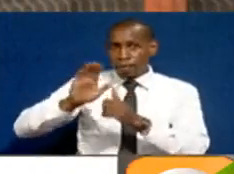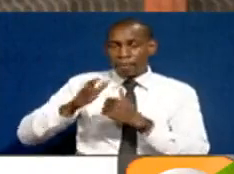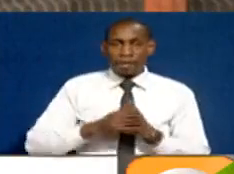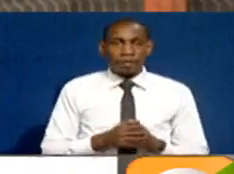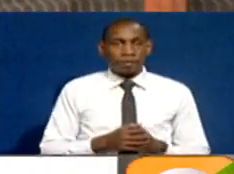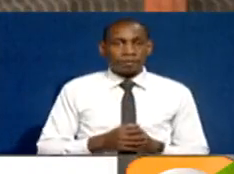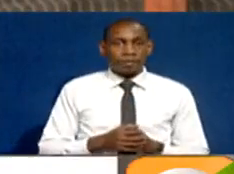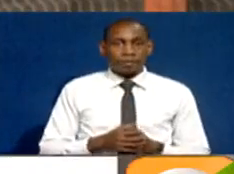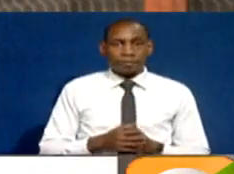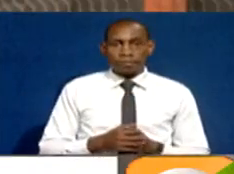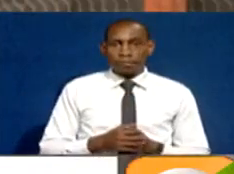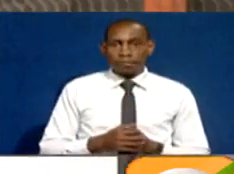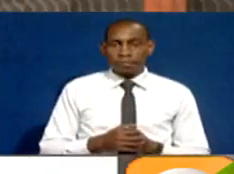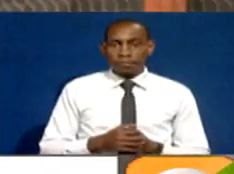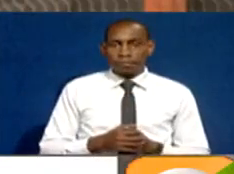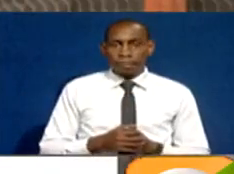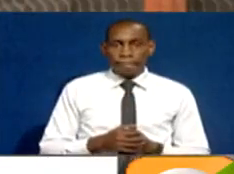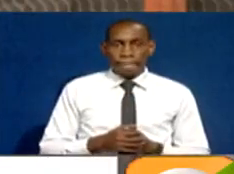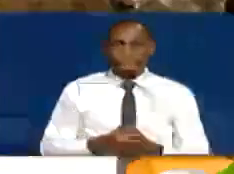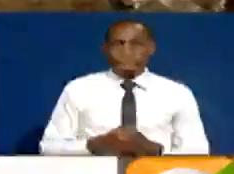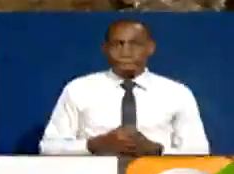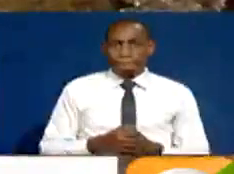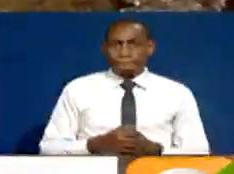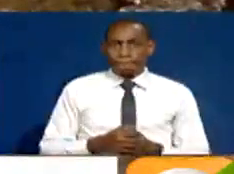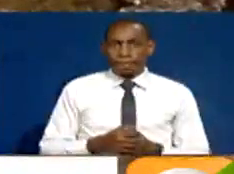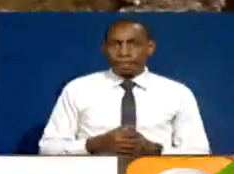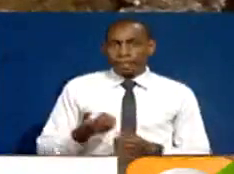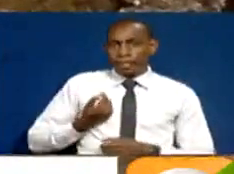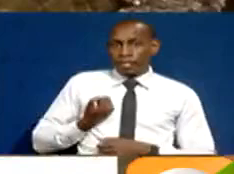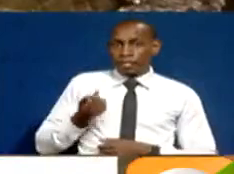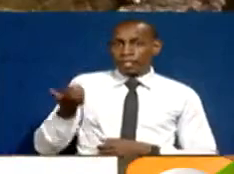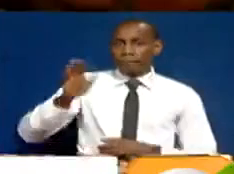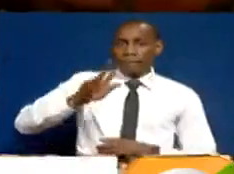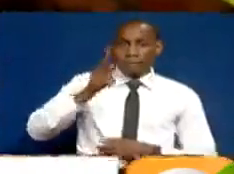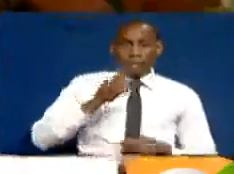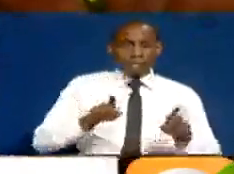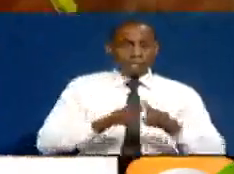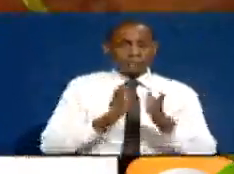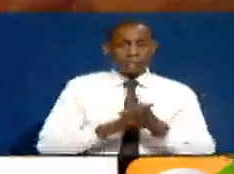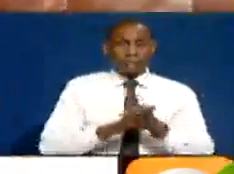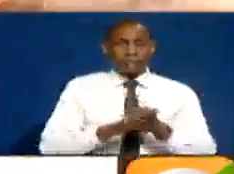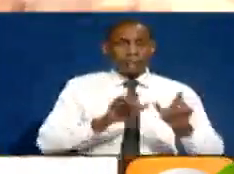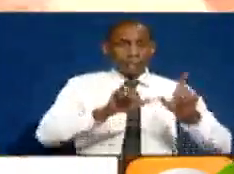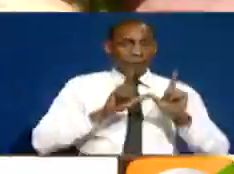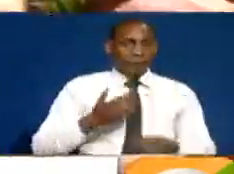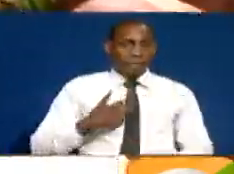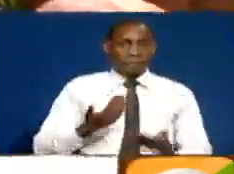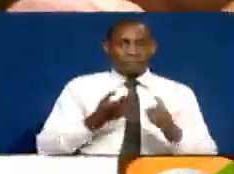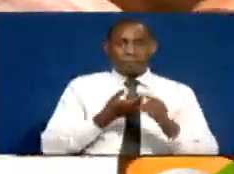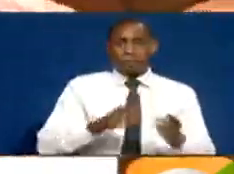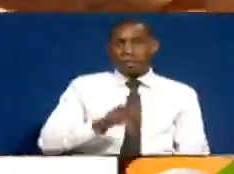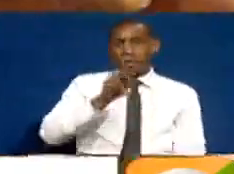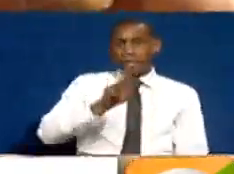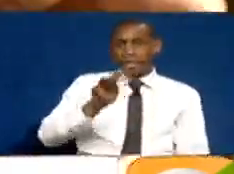about snails, how the business is booming in West Africa. She came back to Kenya and got the necessary permit from the Kenya